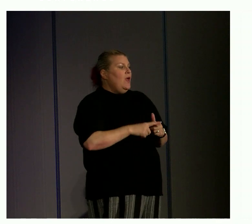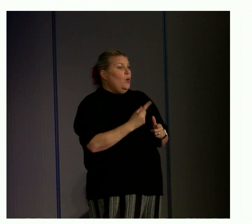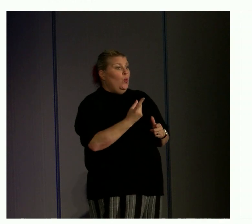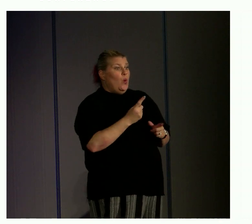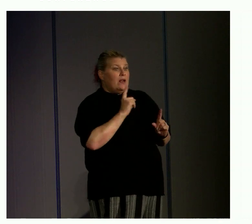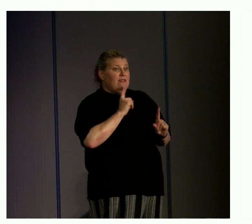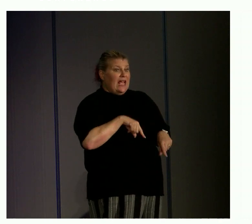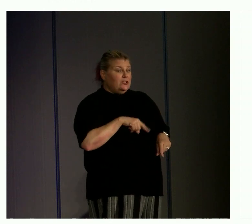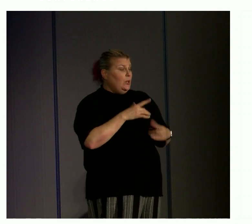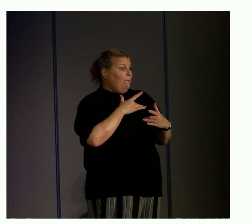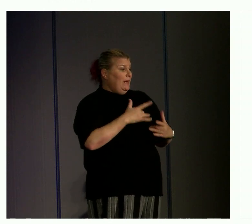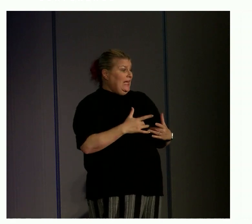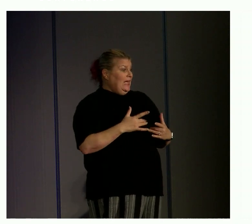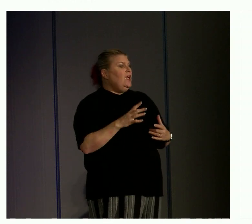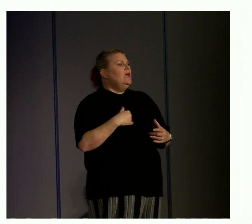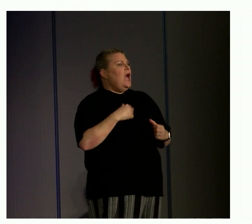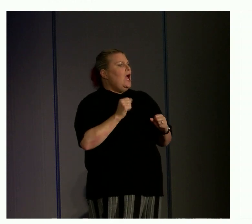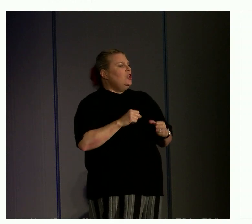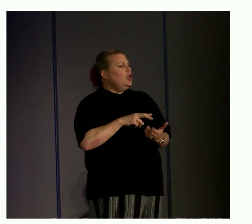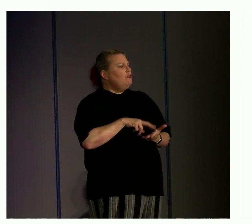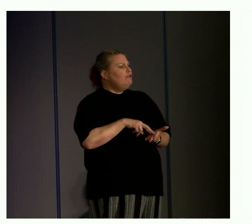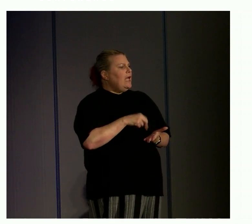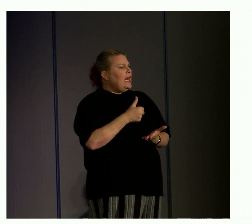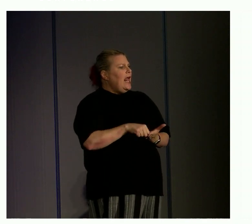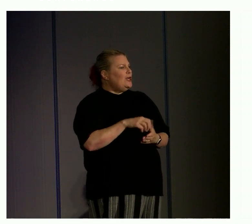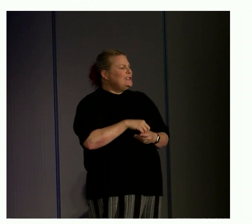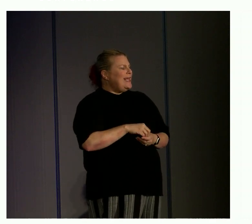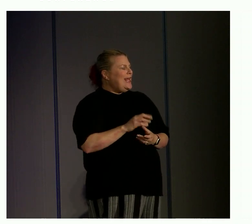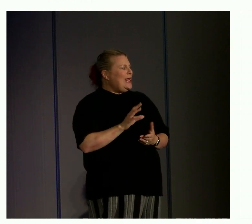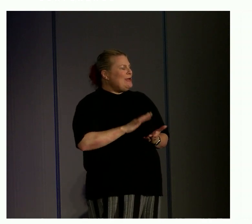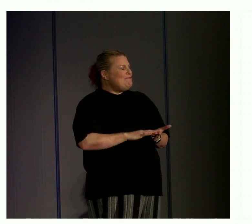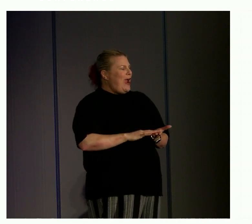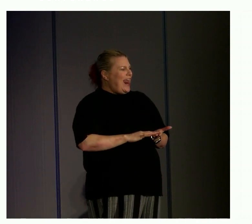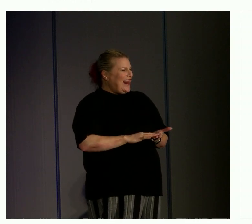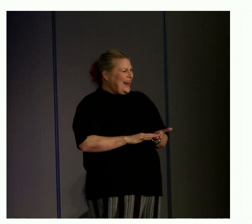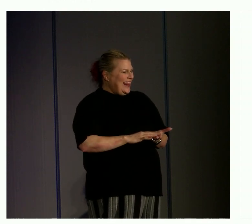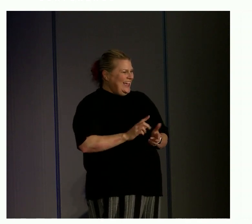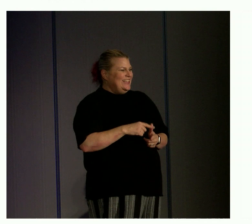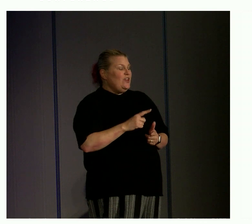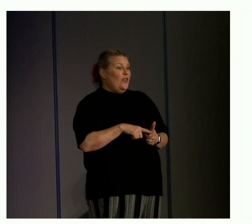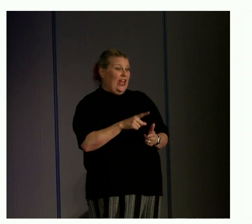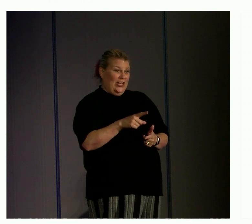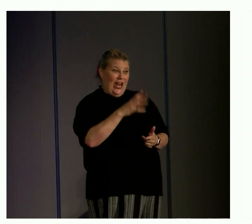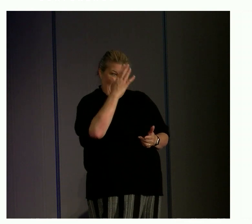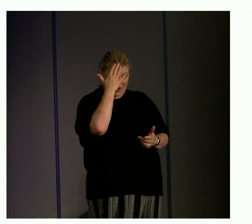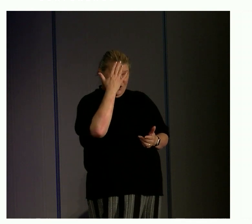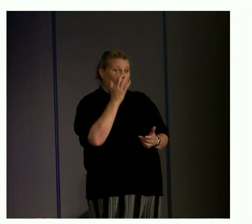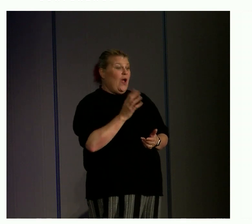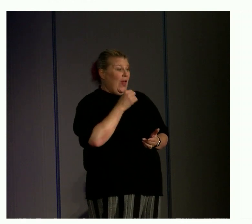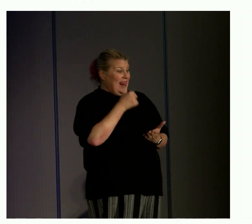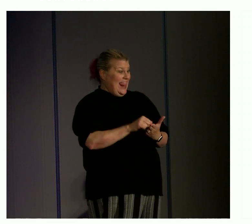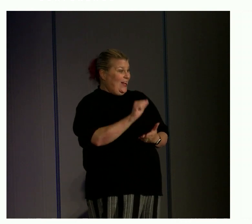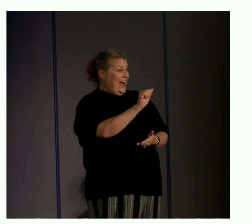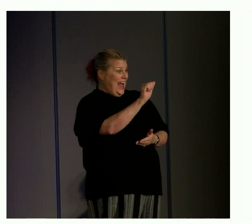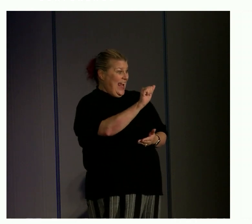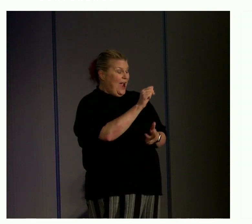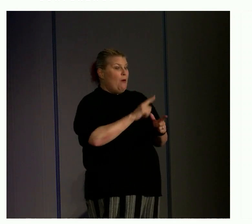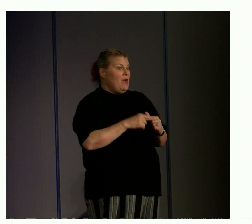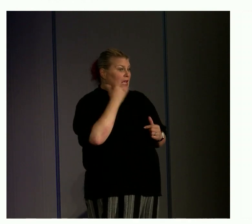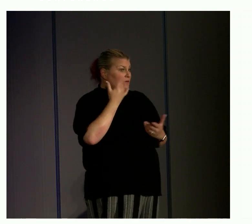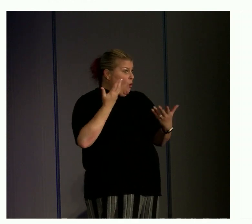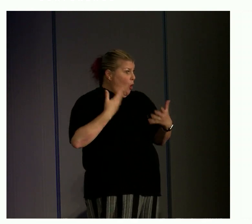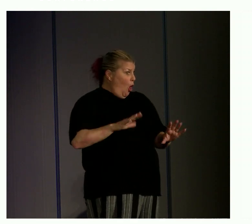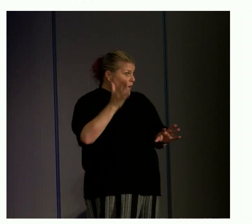answers is I am able to read letters in Braille. So you can read letter A, for example, but if you already